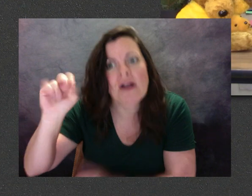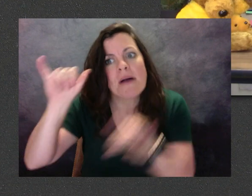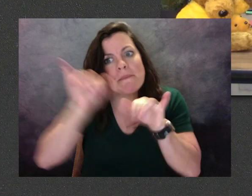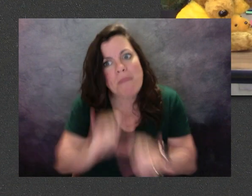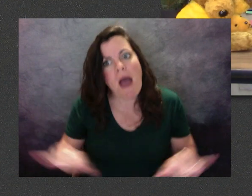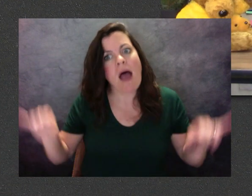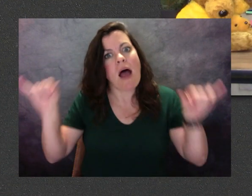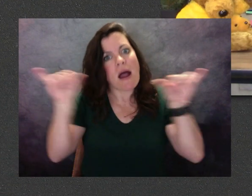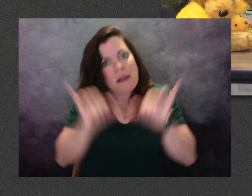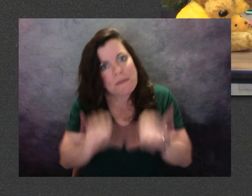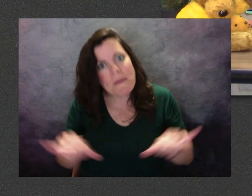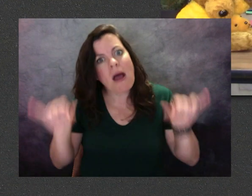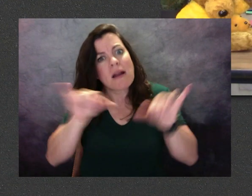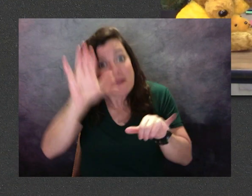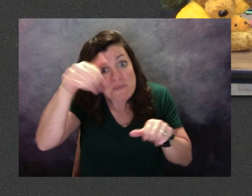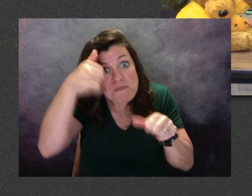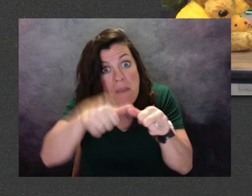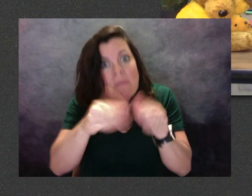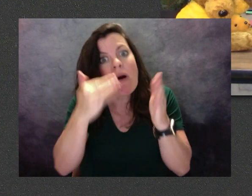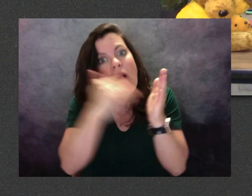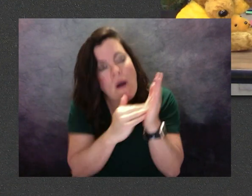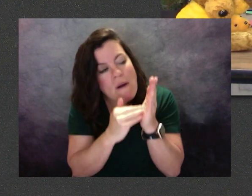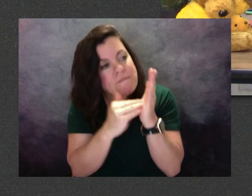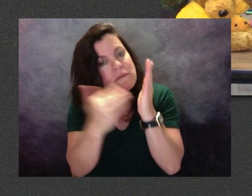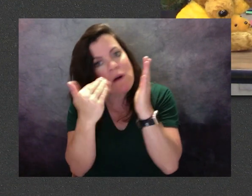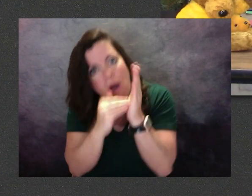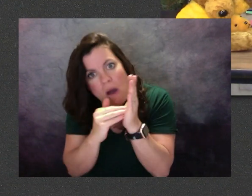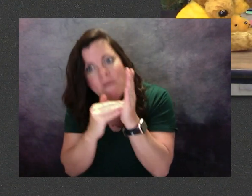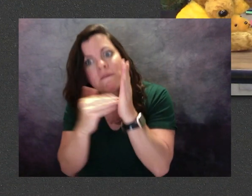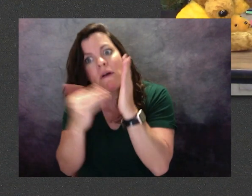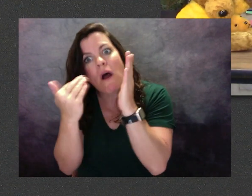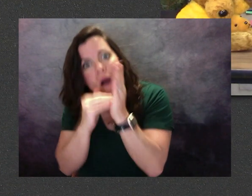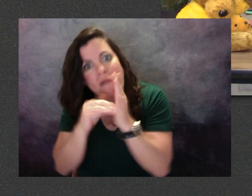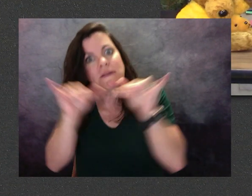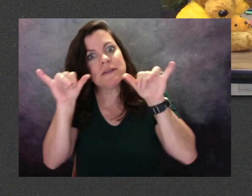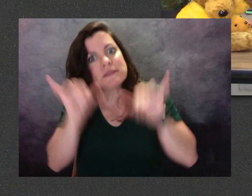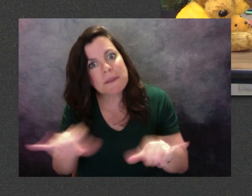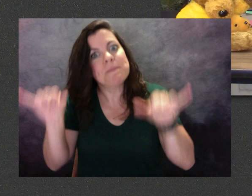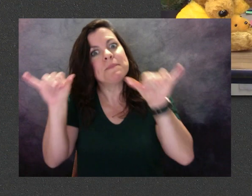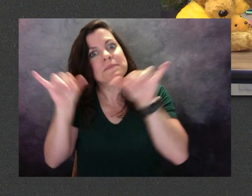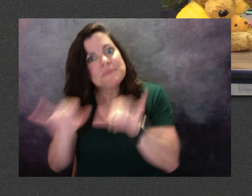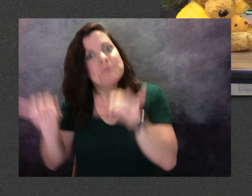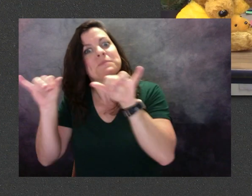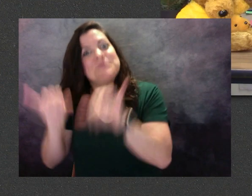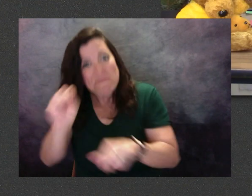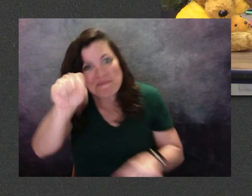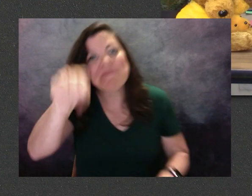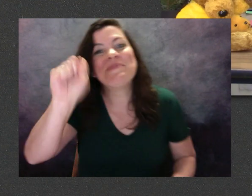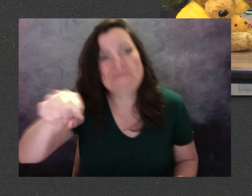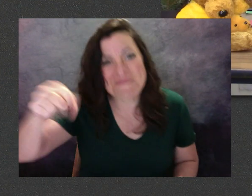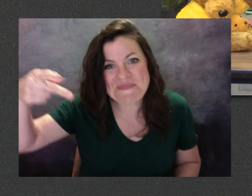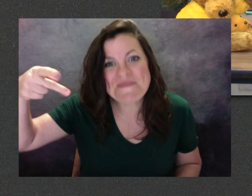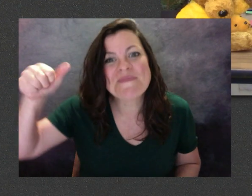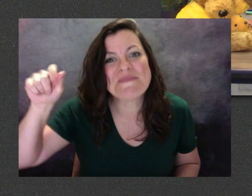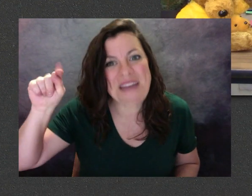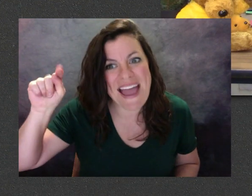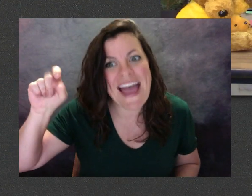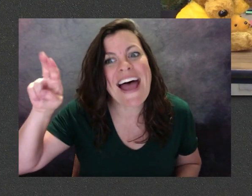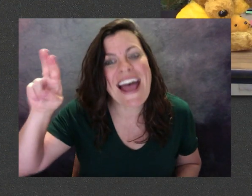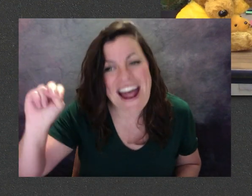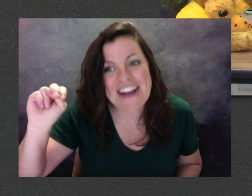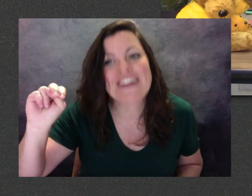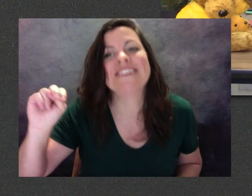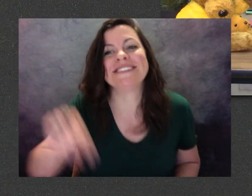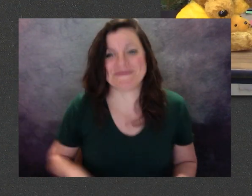again. Yes, it does. How about that story we read too? All about lake life, about animals that